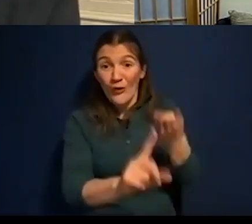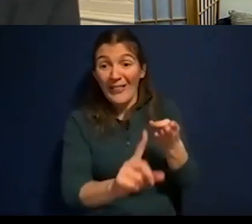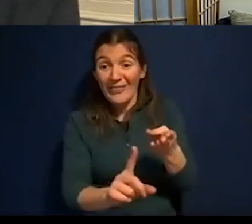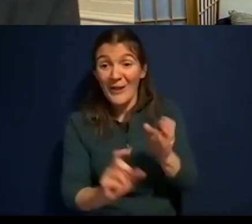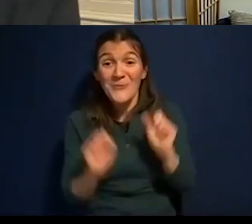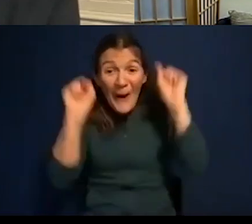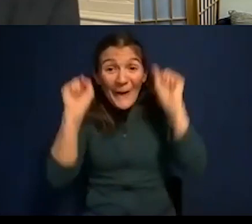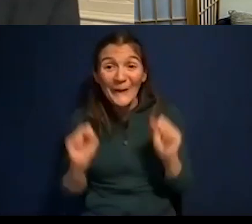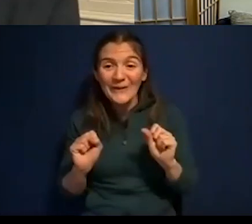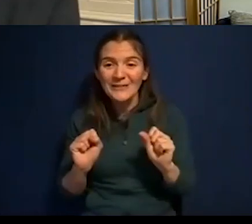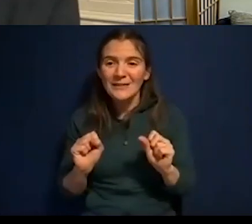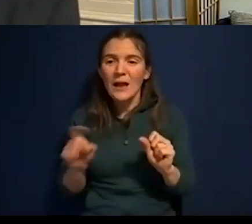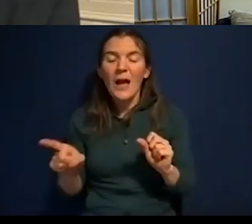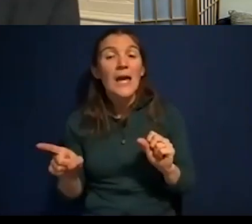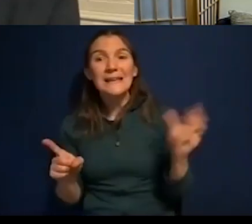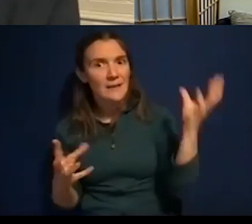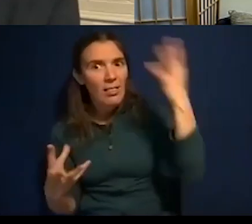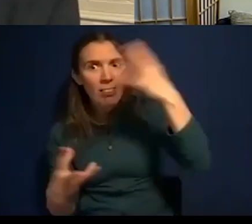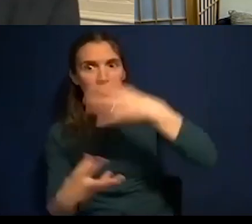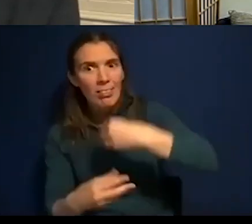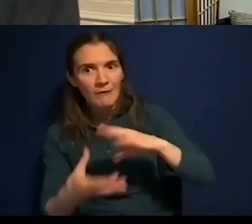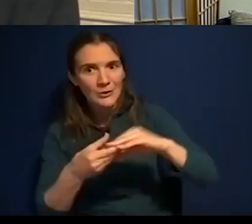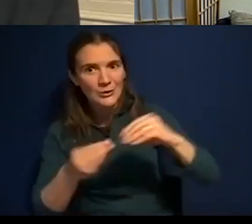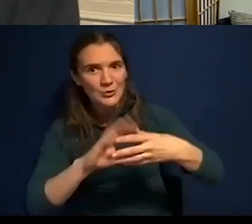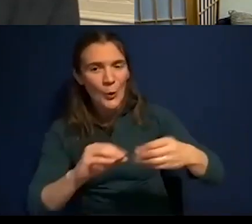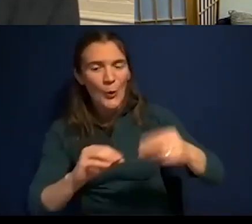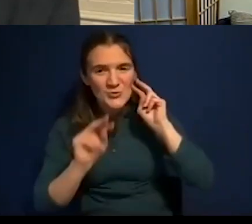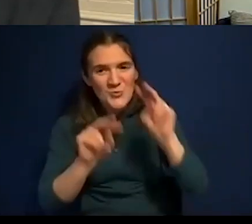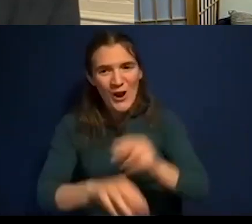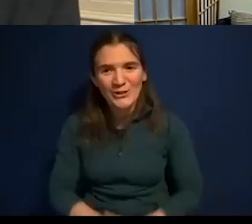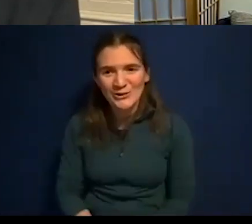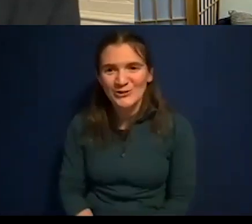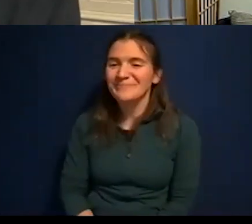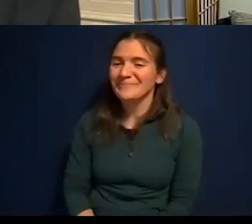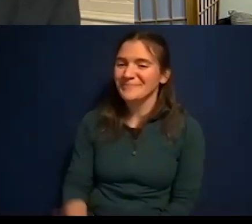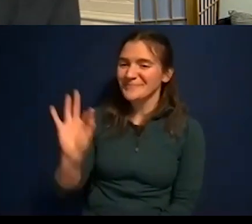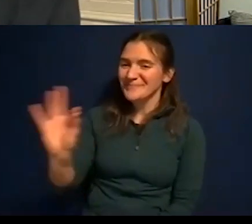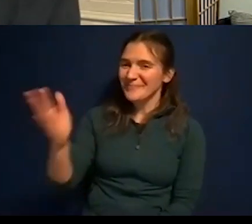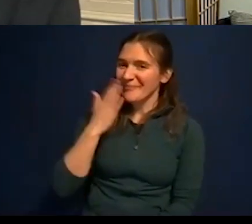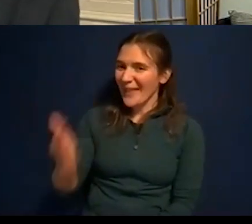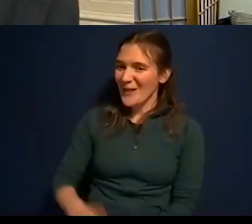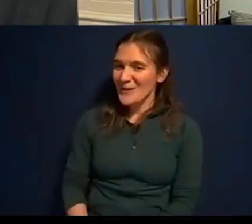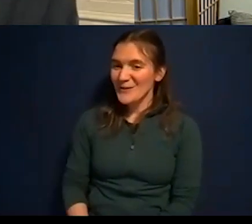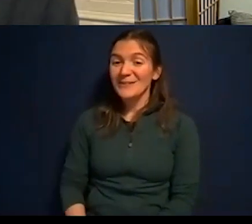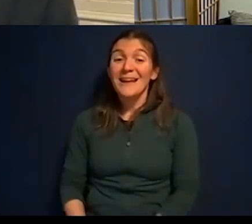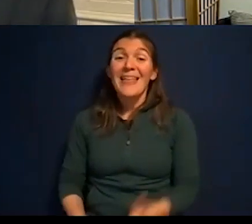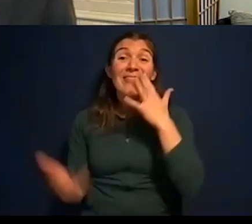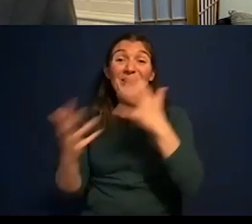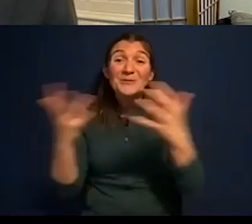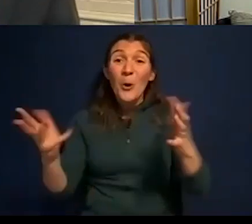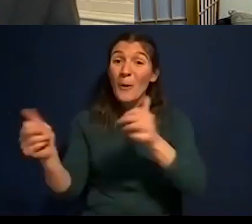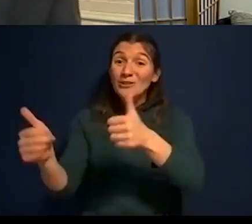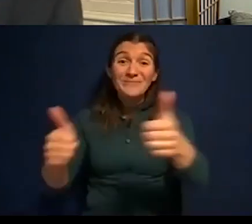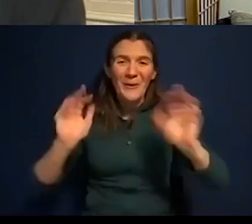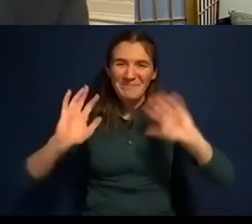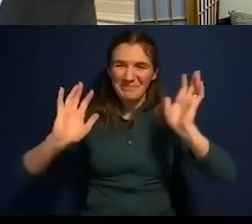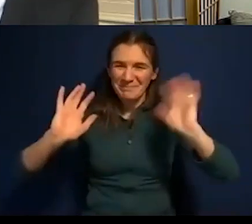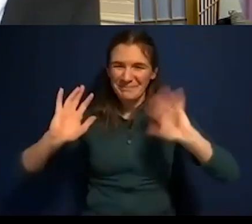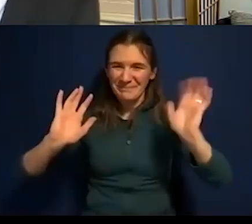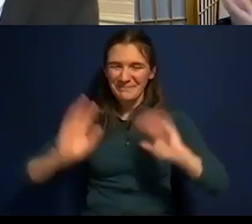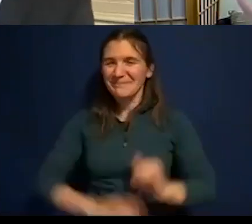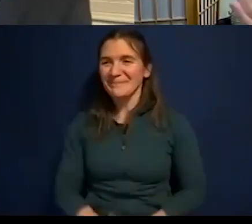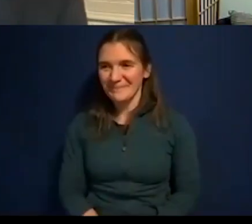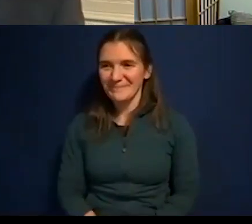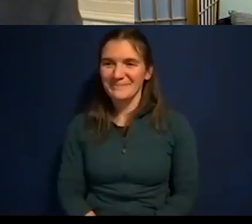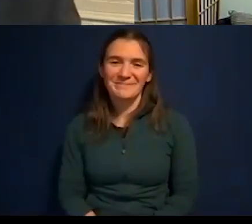thought you might. And it's lovely if you haven't listened to it. Great. Thanks. All right. Well, thank you very much. Thank you. Thank you.